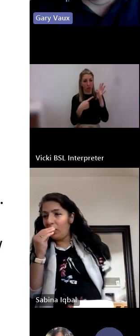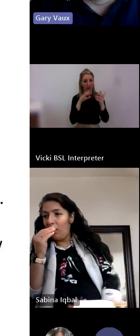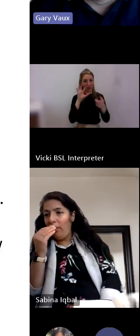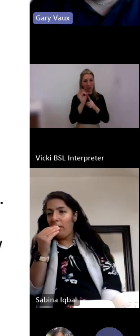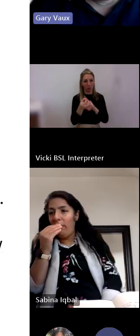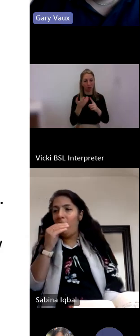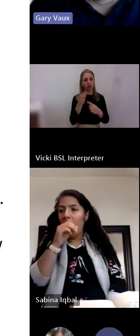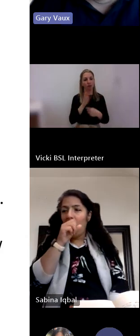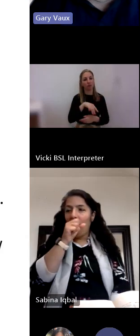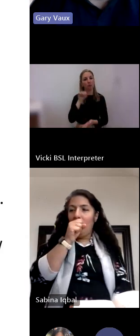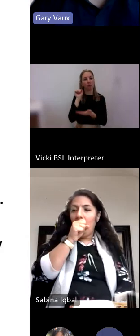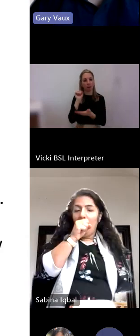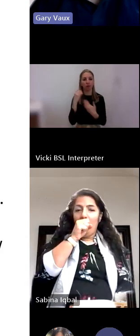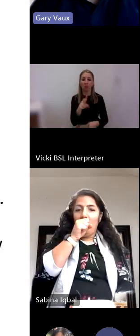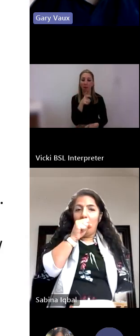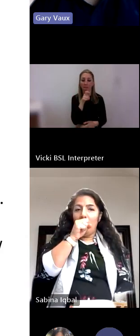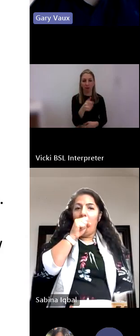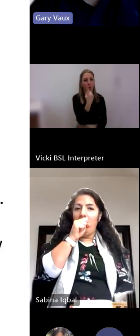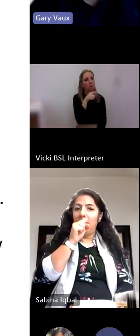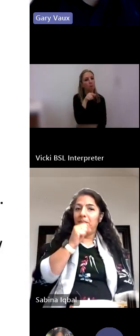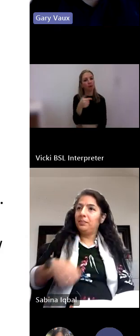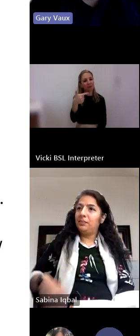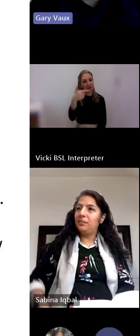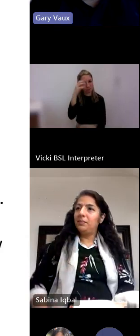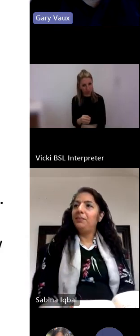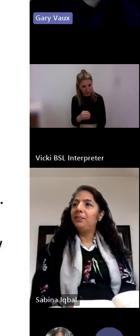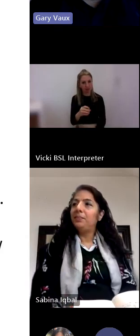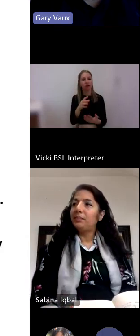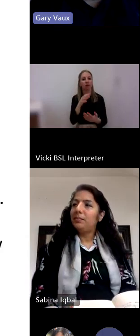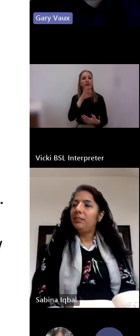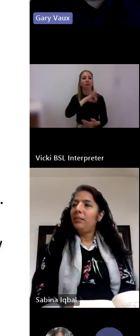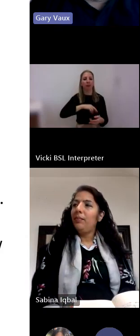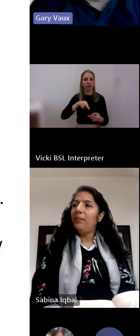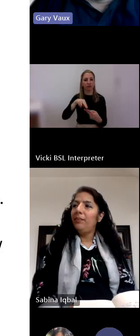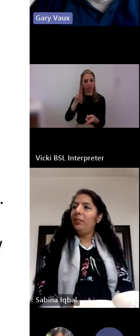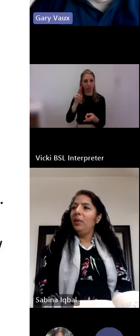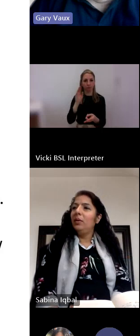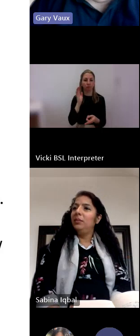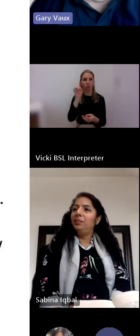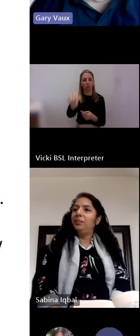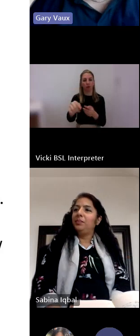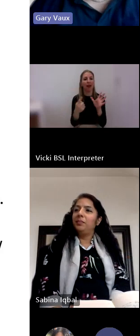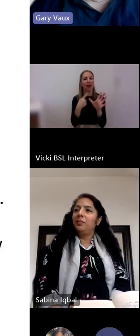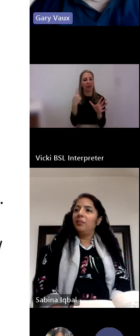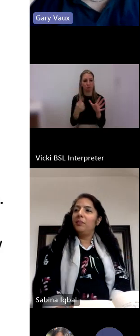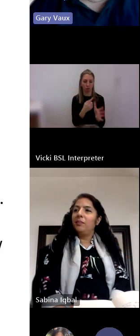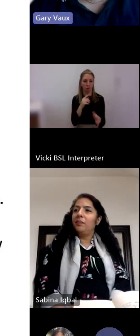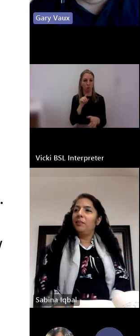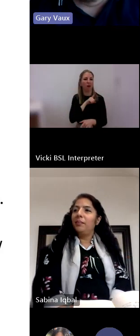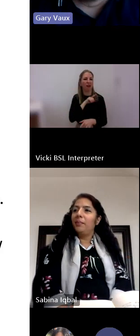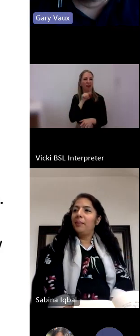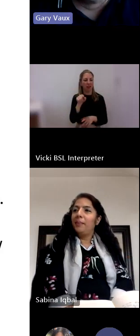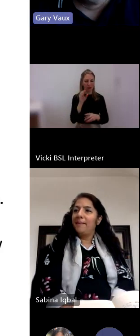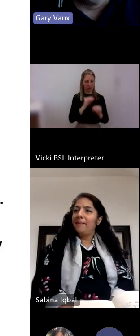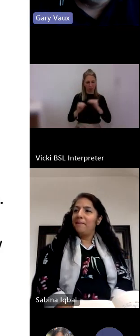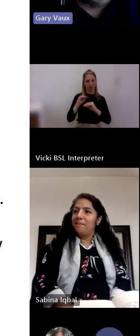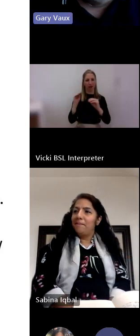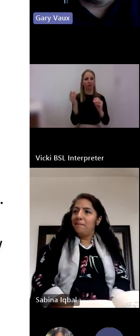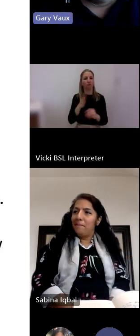cover, I mentioned the 1.7% benefit rise in April, based on the September inflation